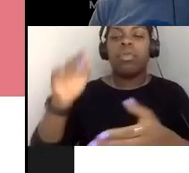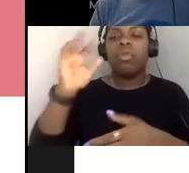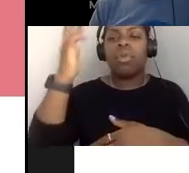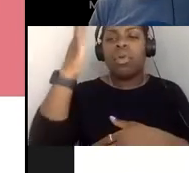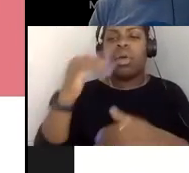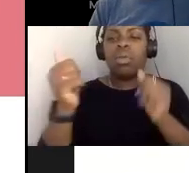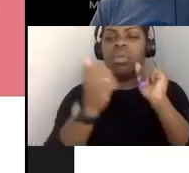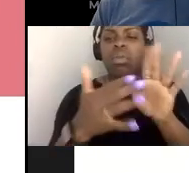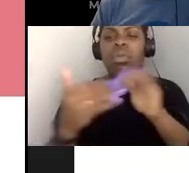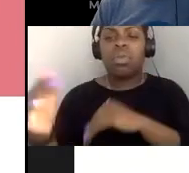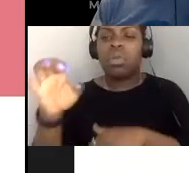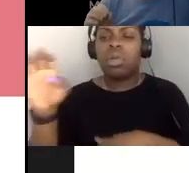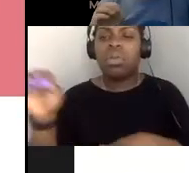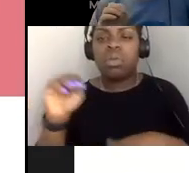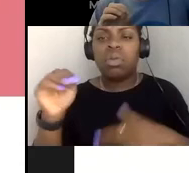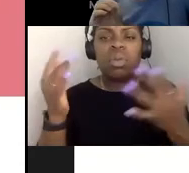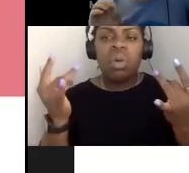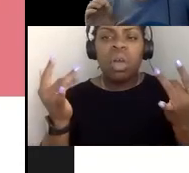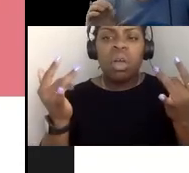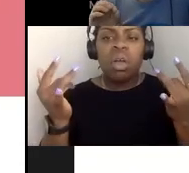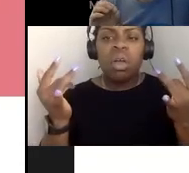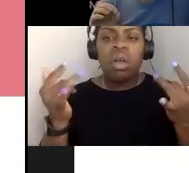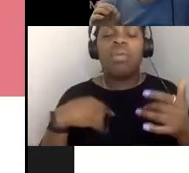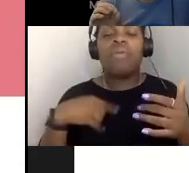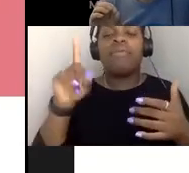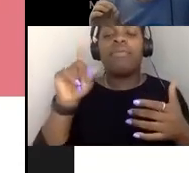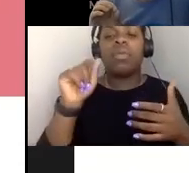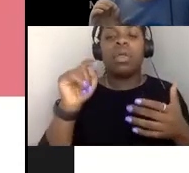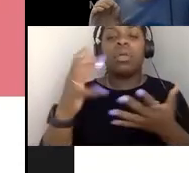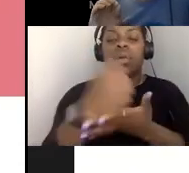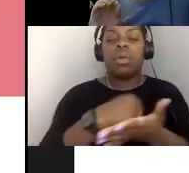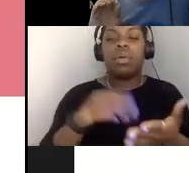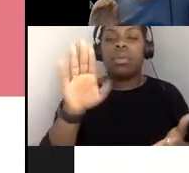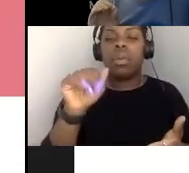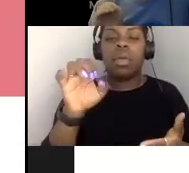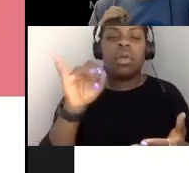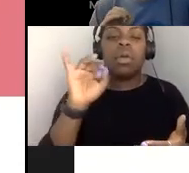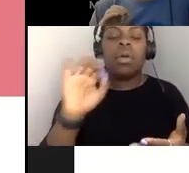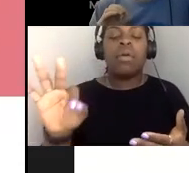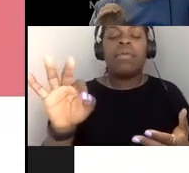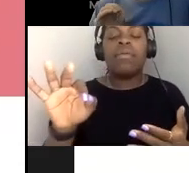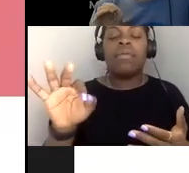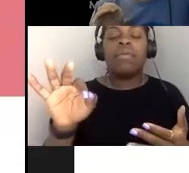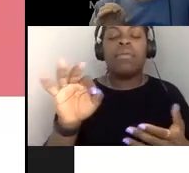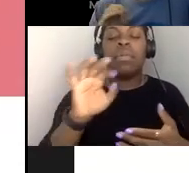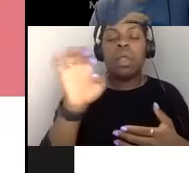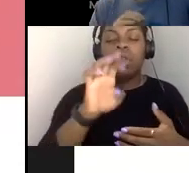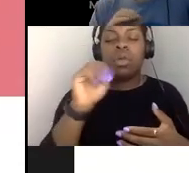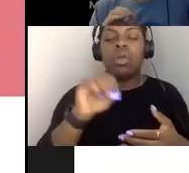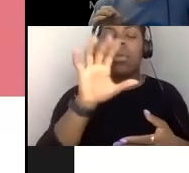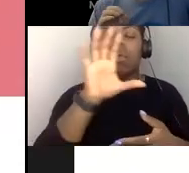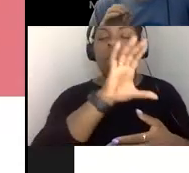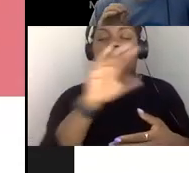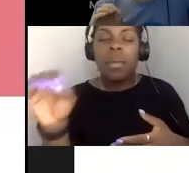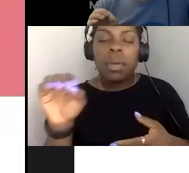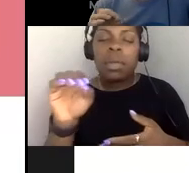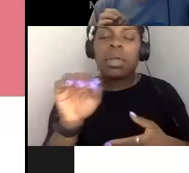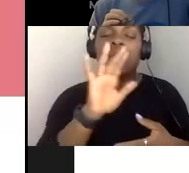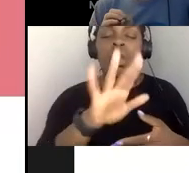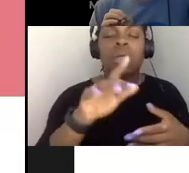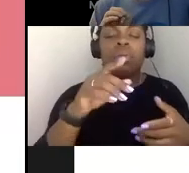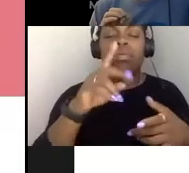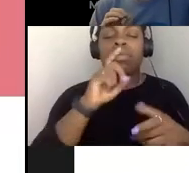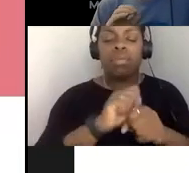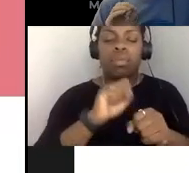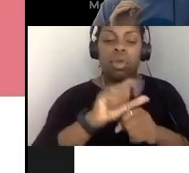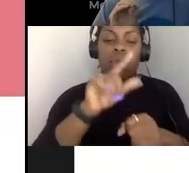the use of electronic monitoring. We have a database of electronic monitoring companies, their location, their websites,